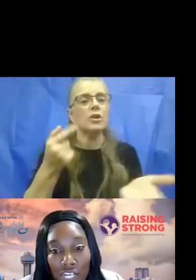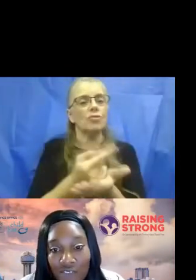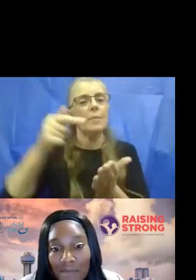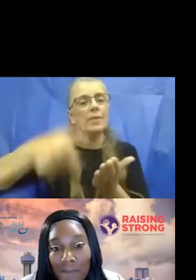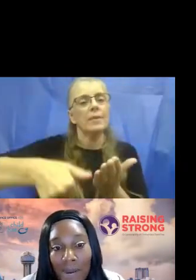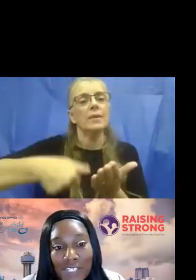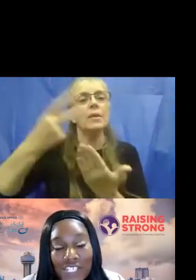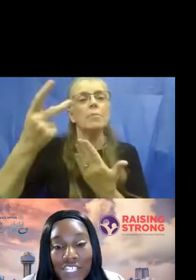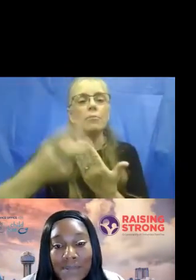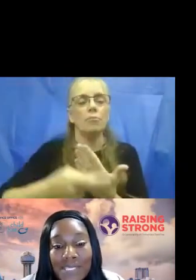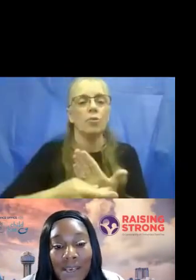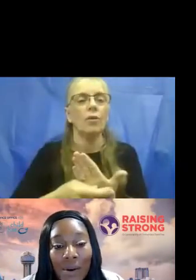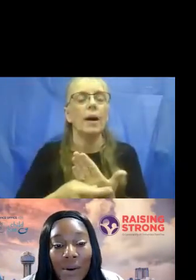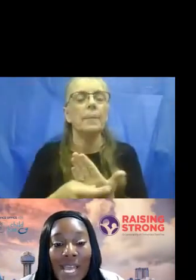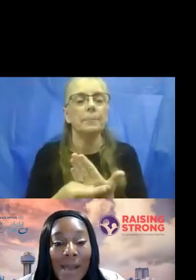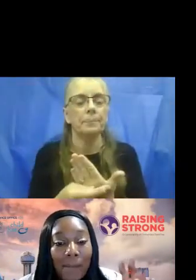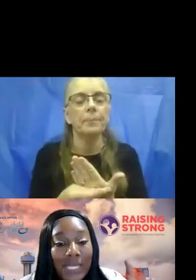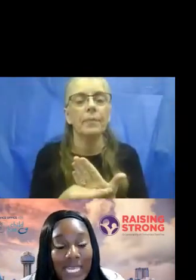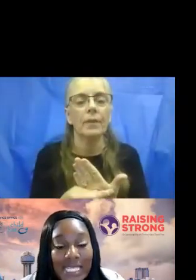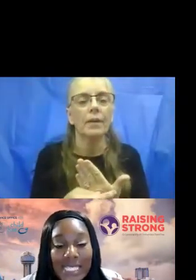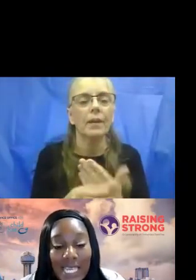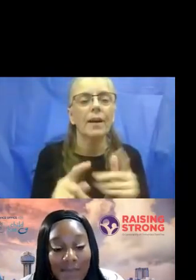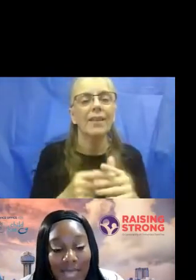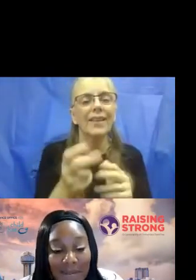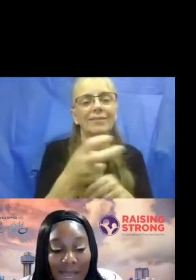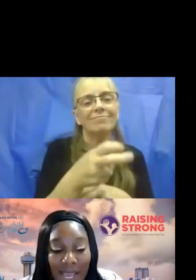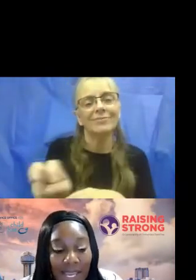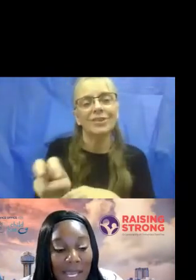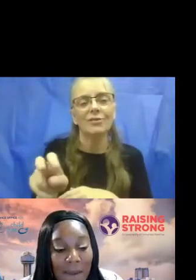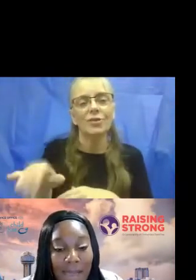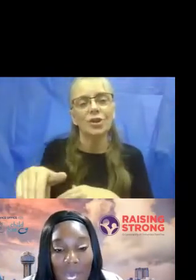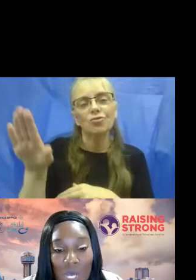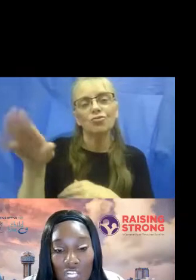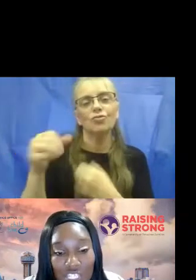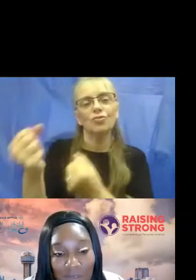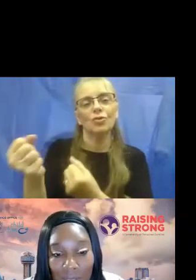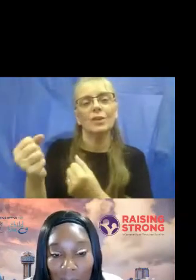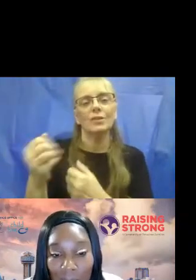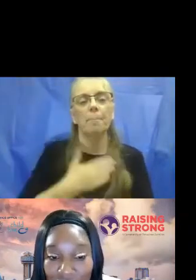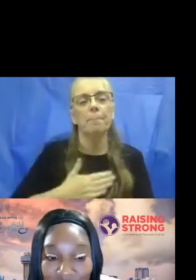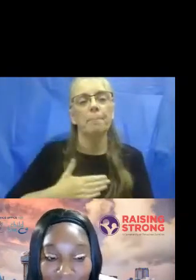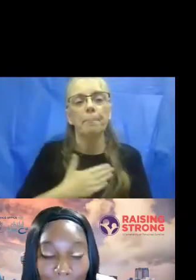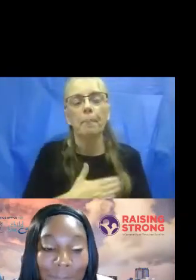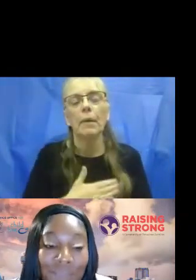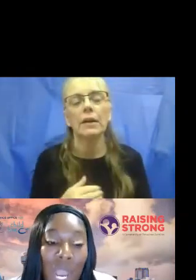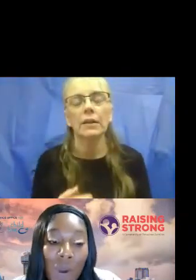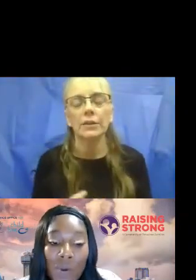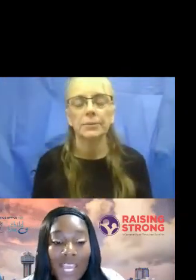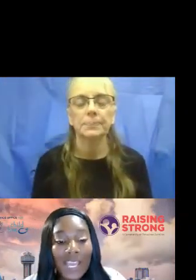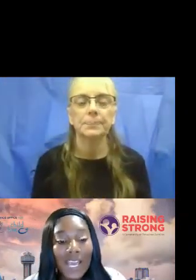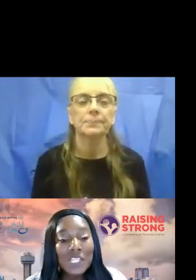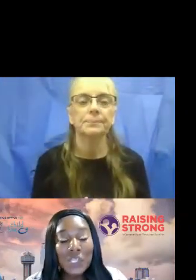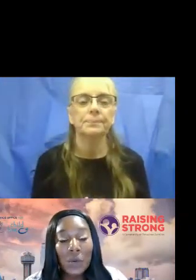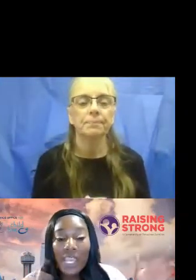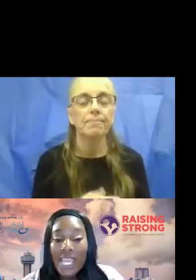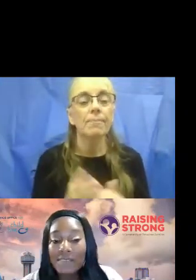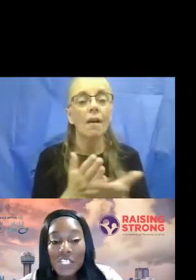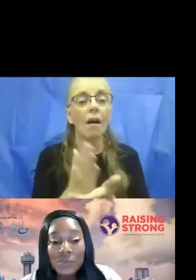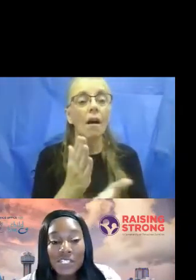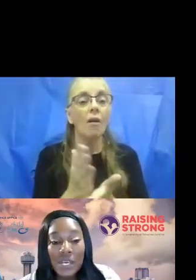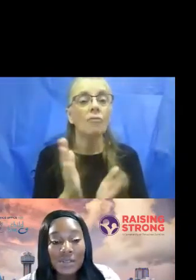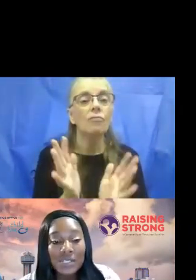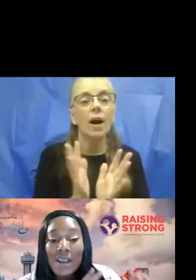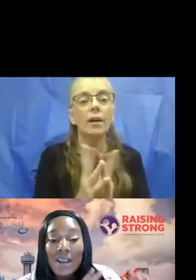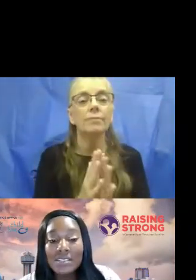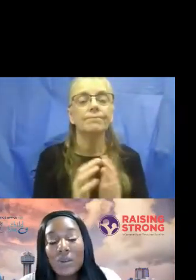program in Nurse Family Partnership. So please keep that in mind about Nurse Family Partnership. All right, y'all, so we have